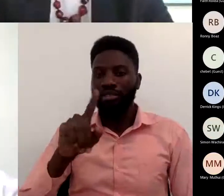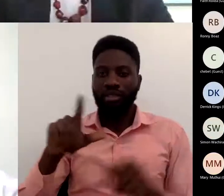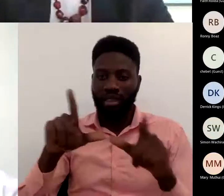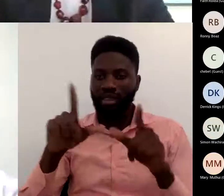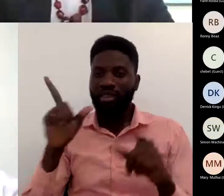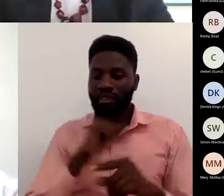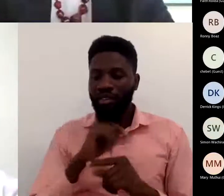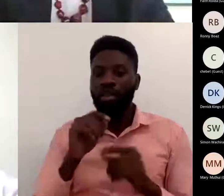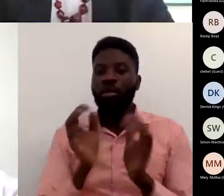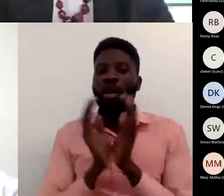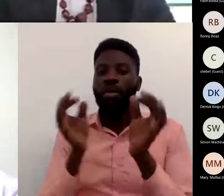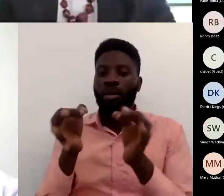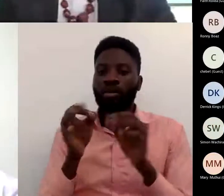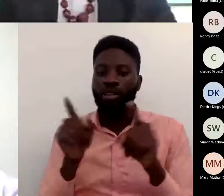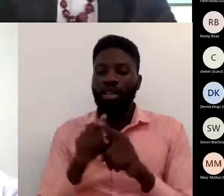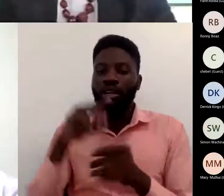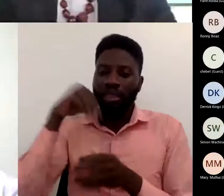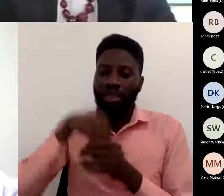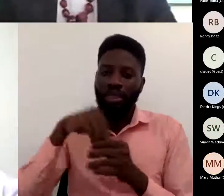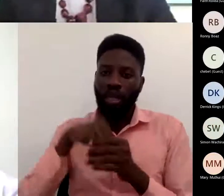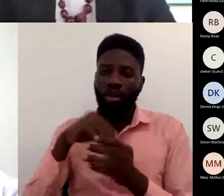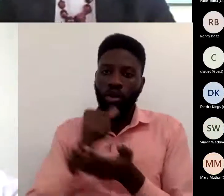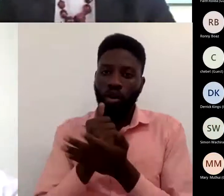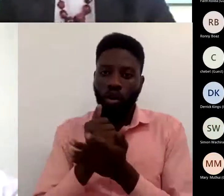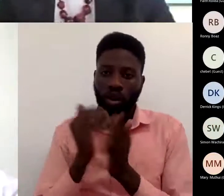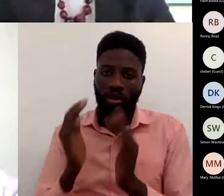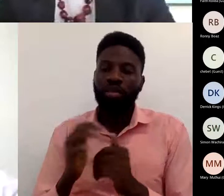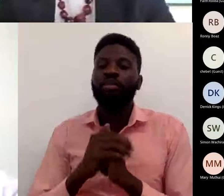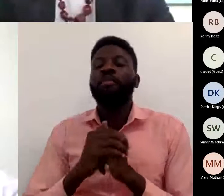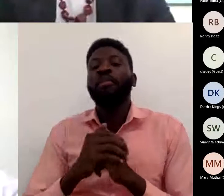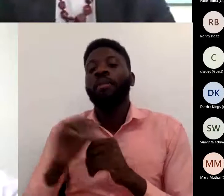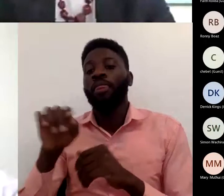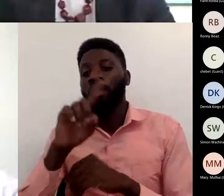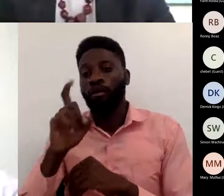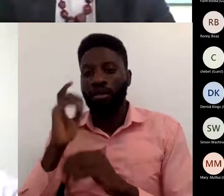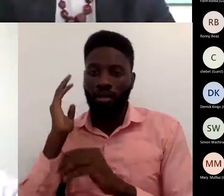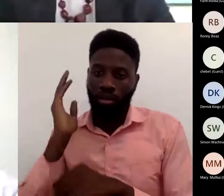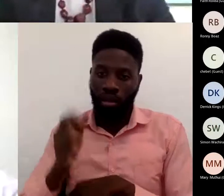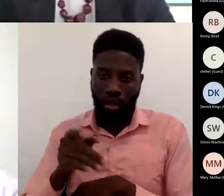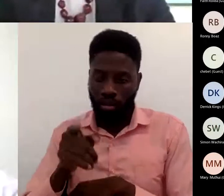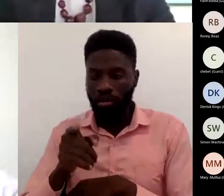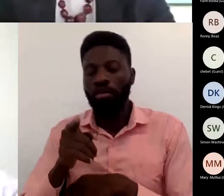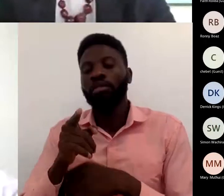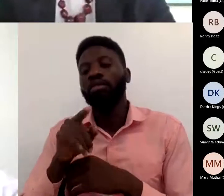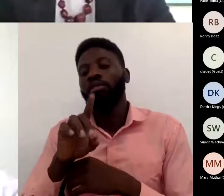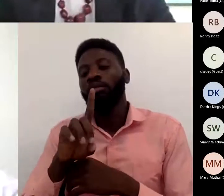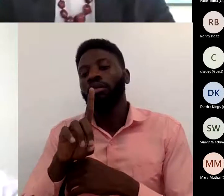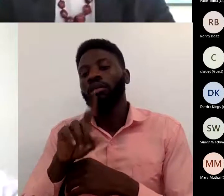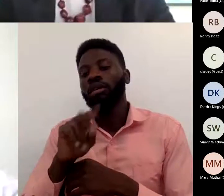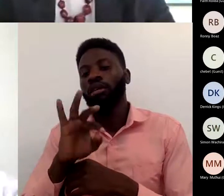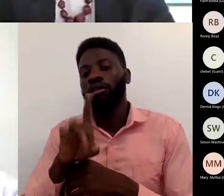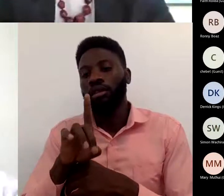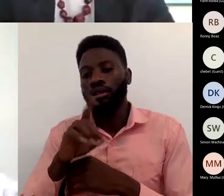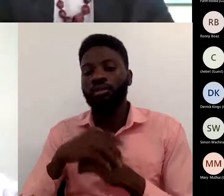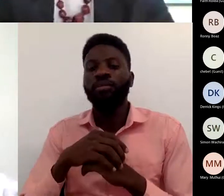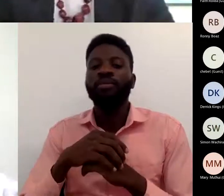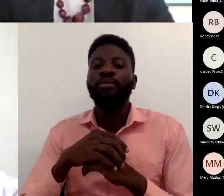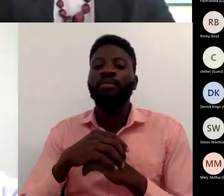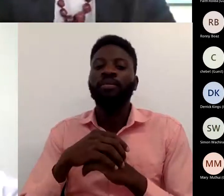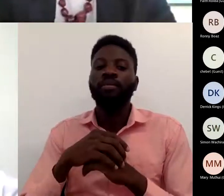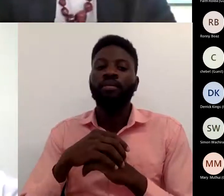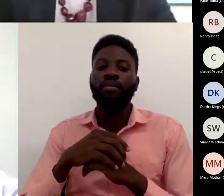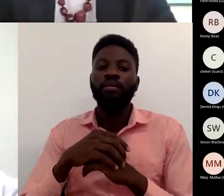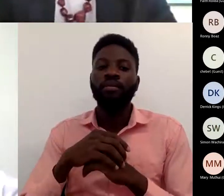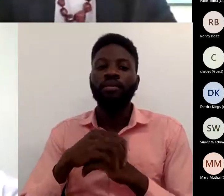an internal auditor. This question is specifically for you, Mr. David.